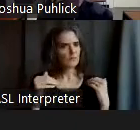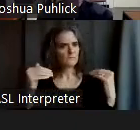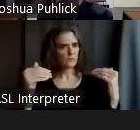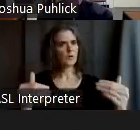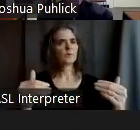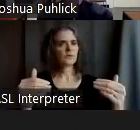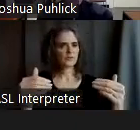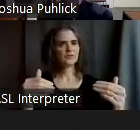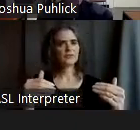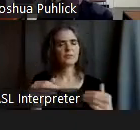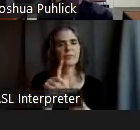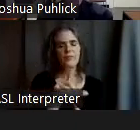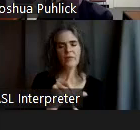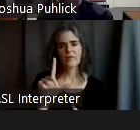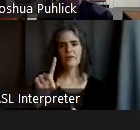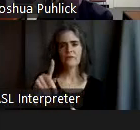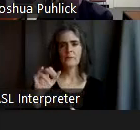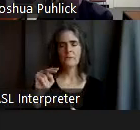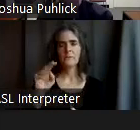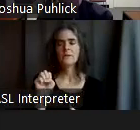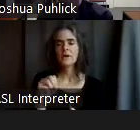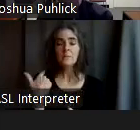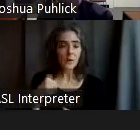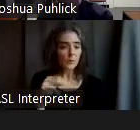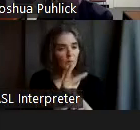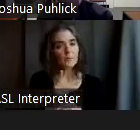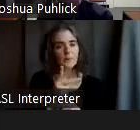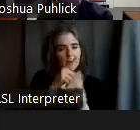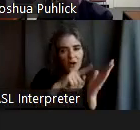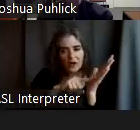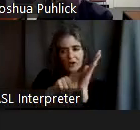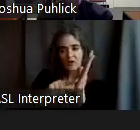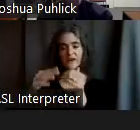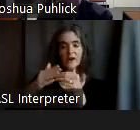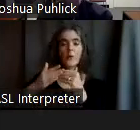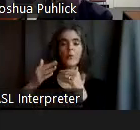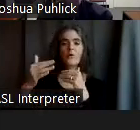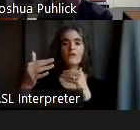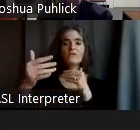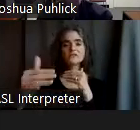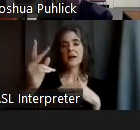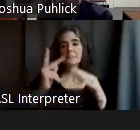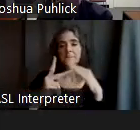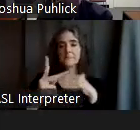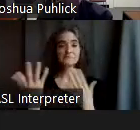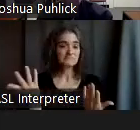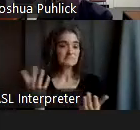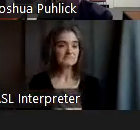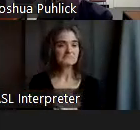But we'll be monitoring that over time. Yeah.